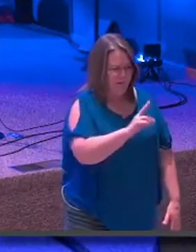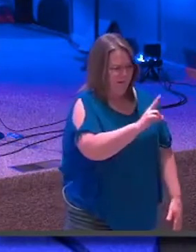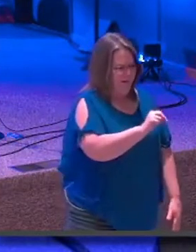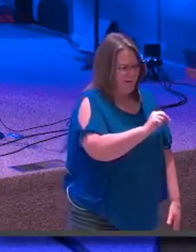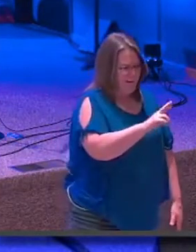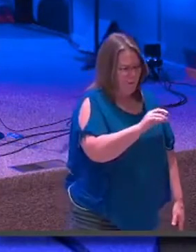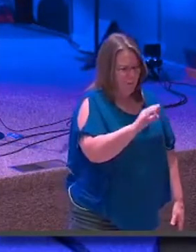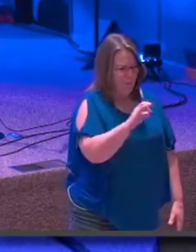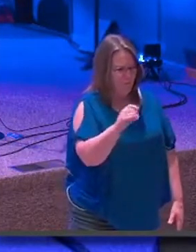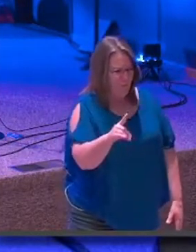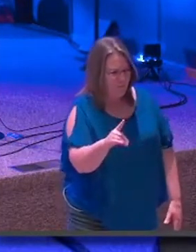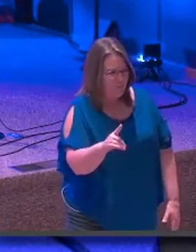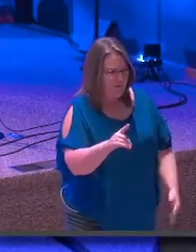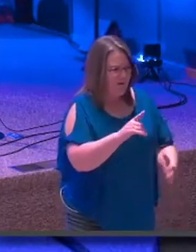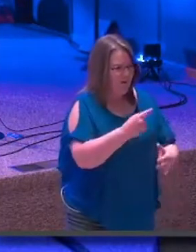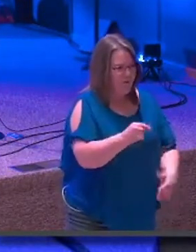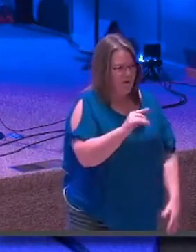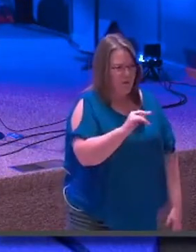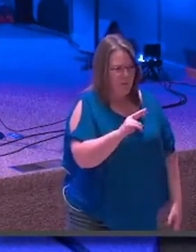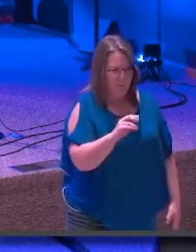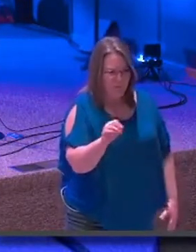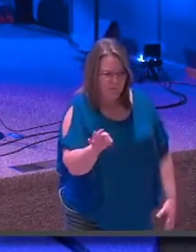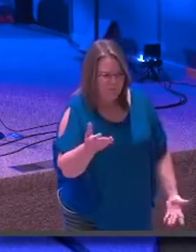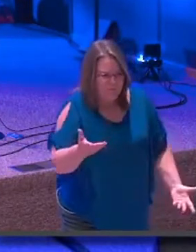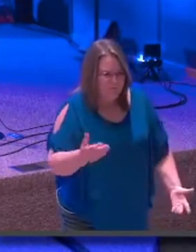They unroofed the roof. And so,